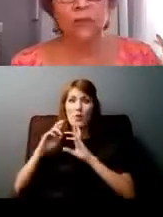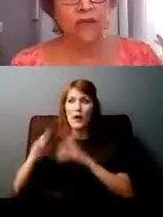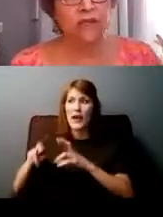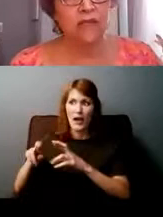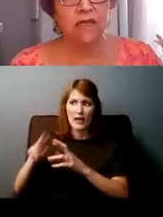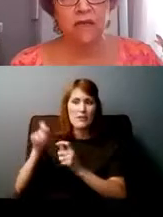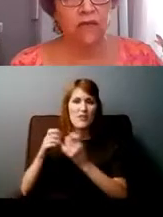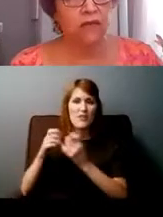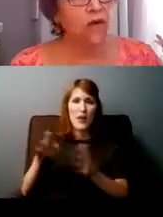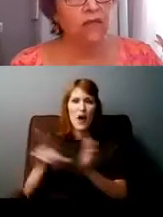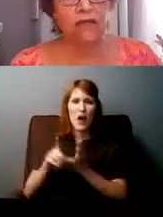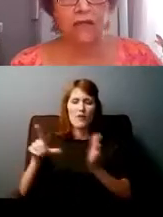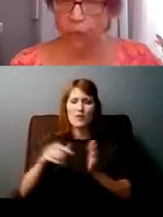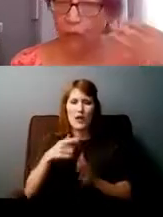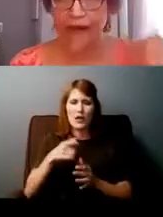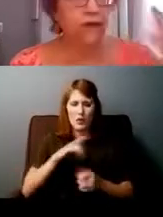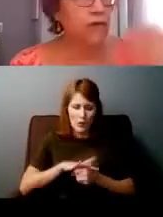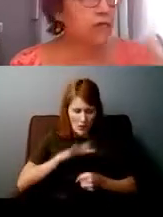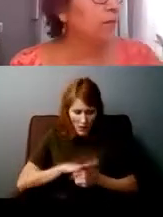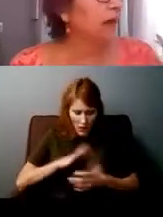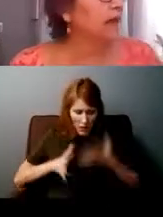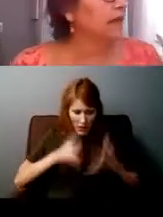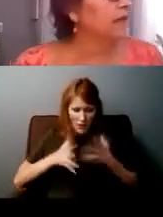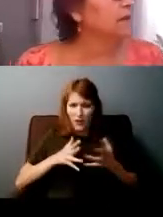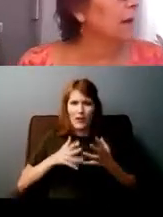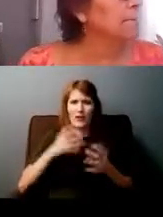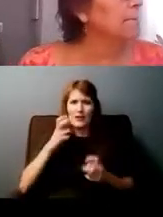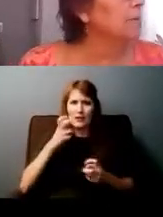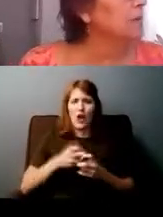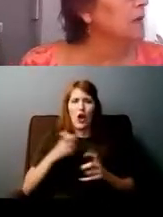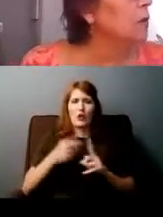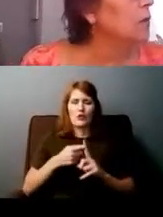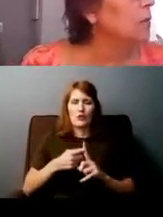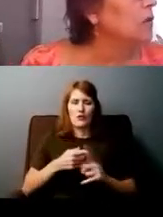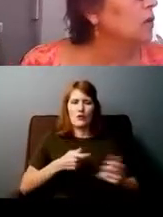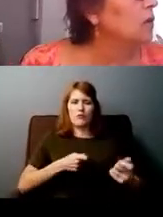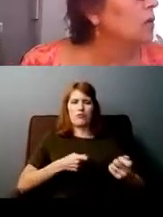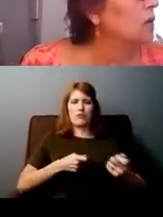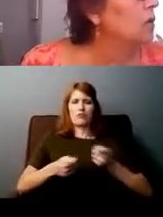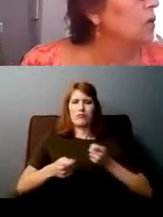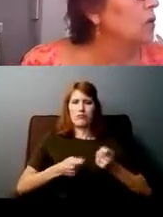to the races. It's hard to rein yourself back in.